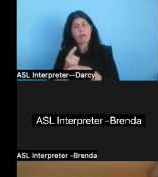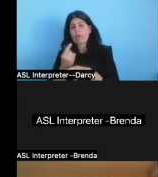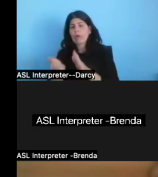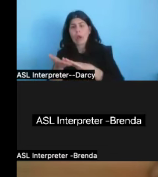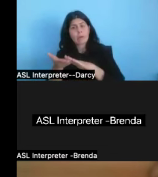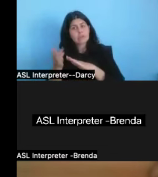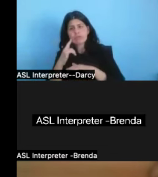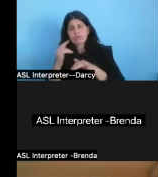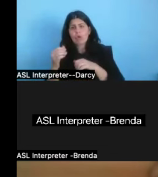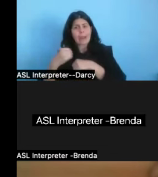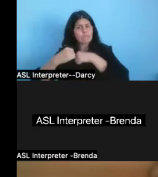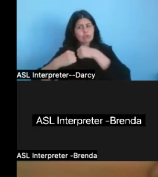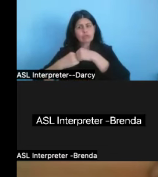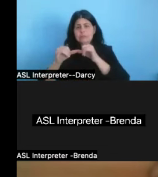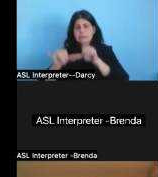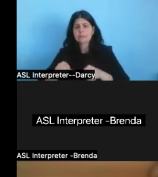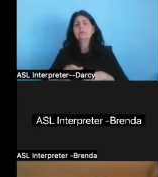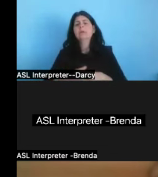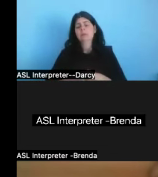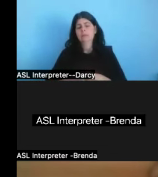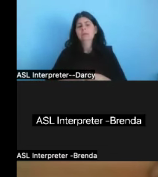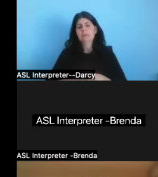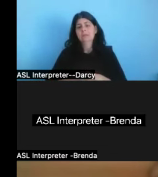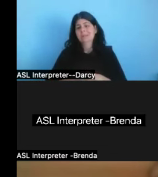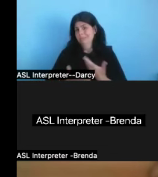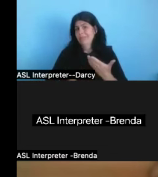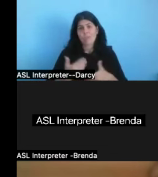put significant pressures on the